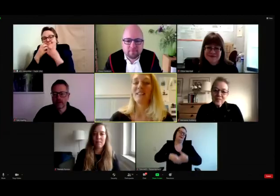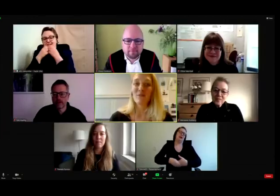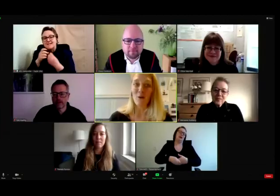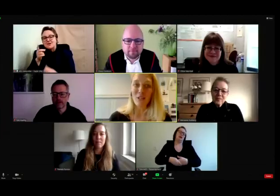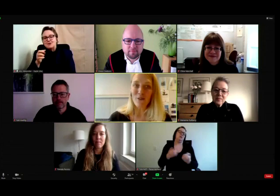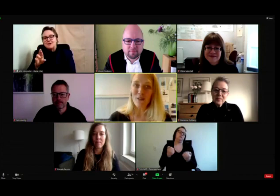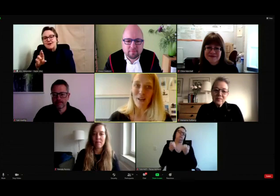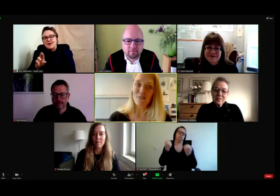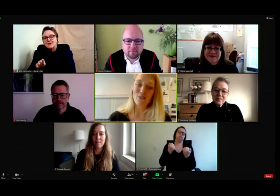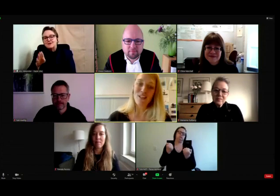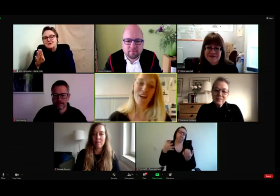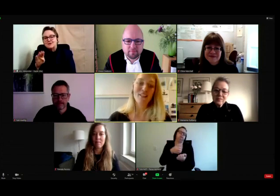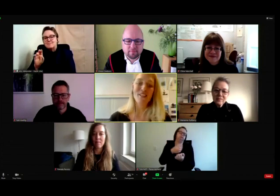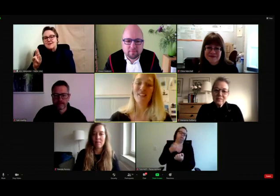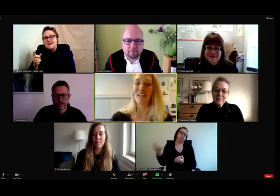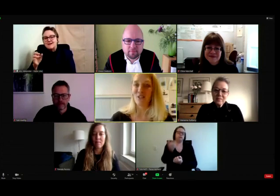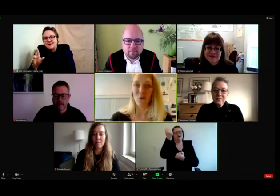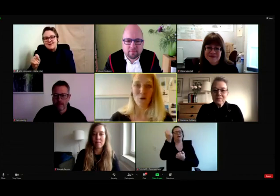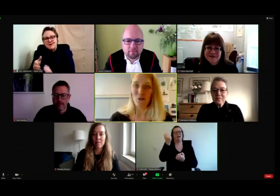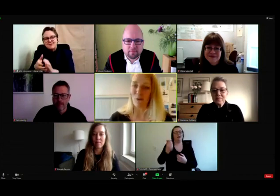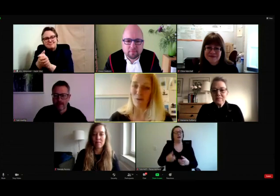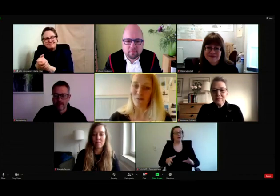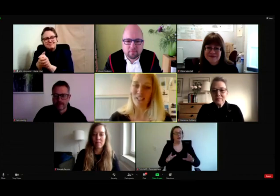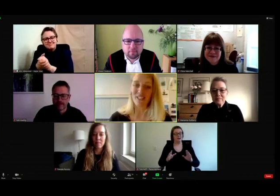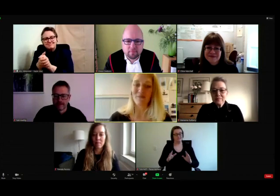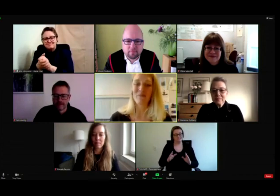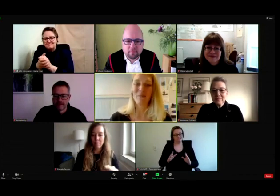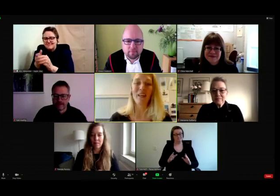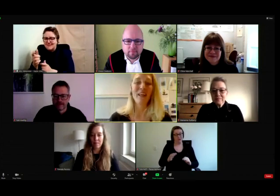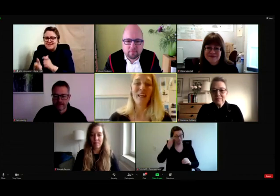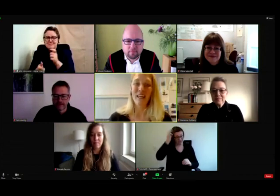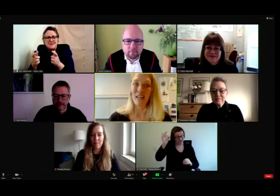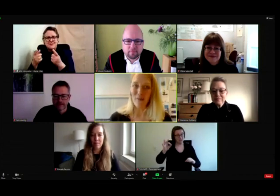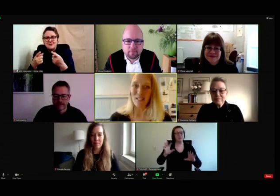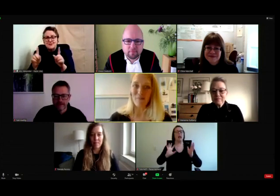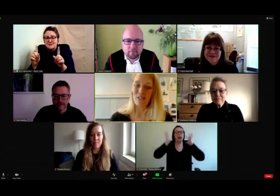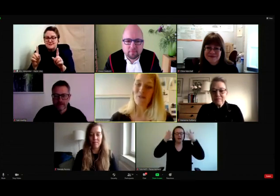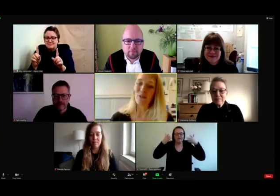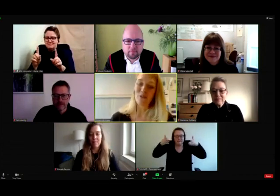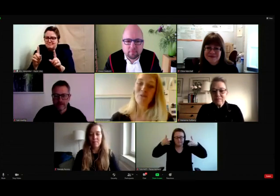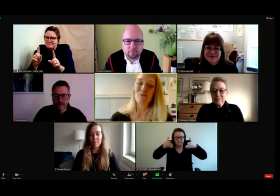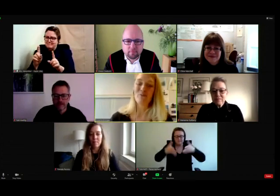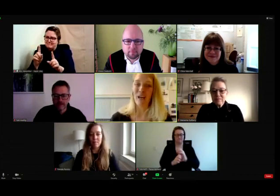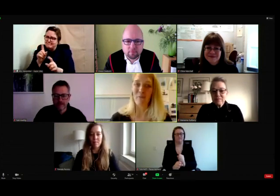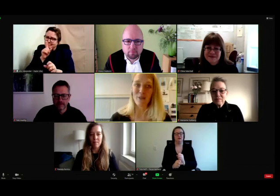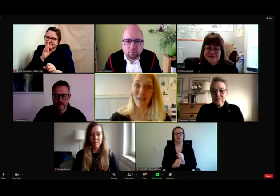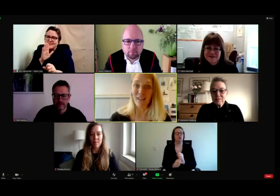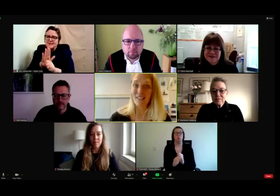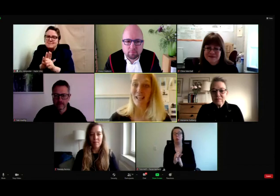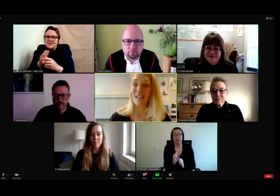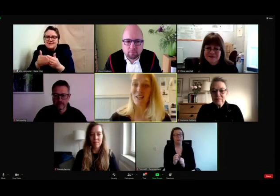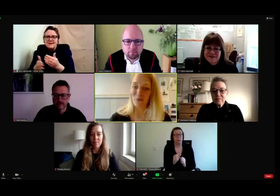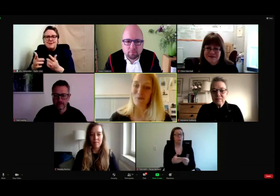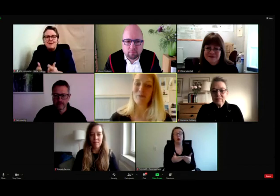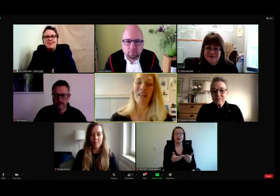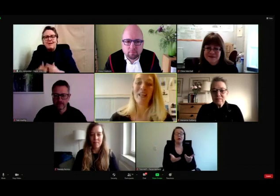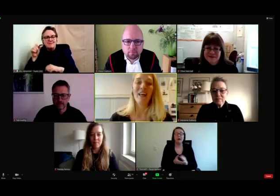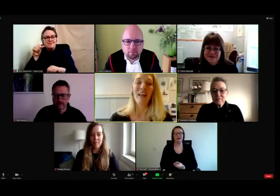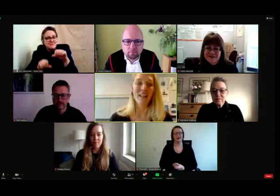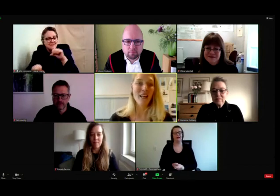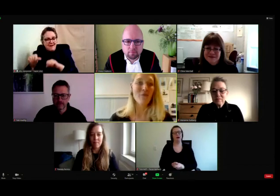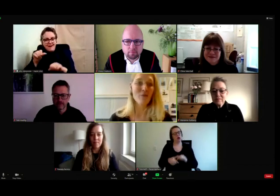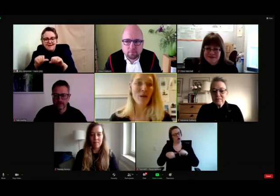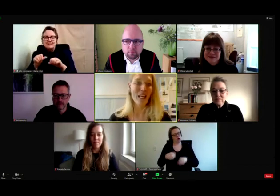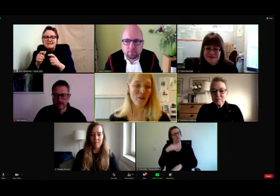achievement. Devoting your life to science is no small feat. In my speech for you, I would like to take